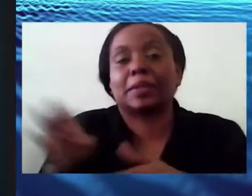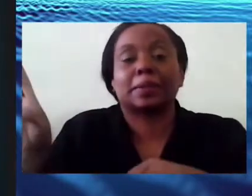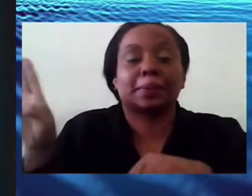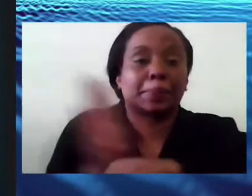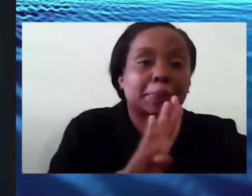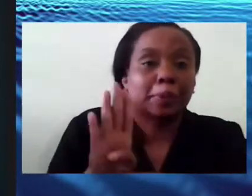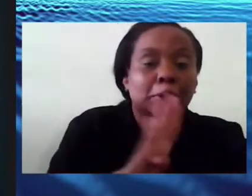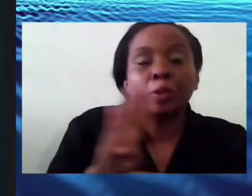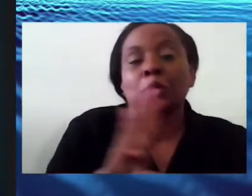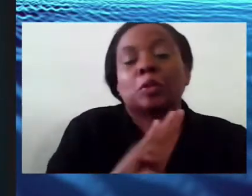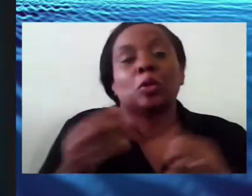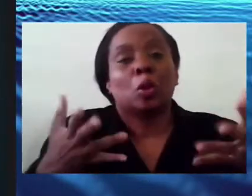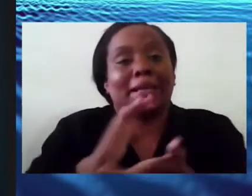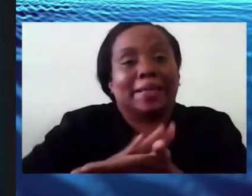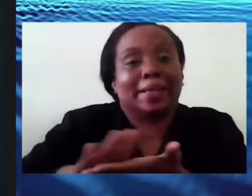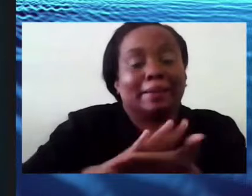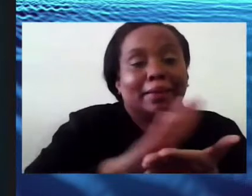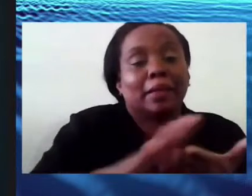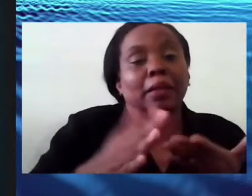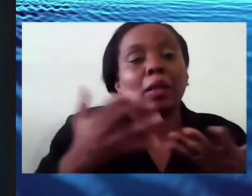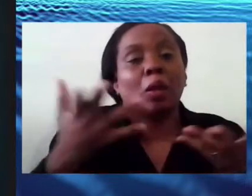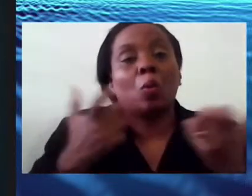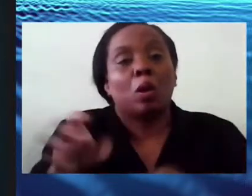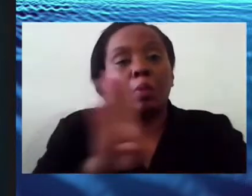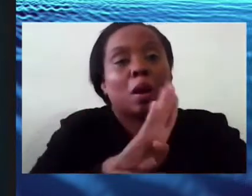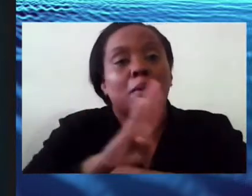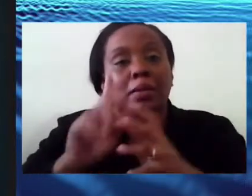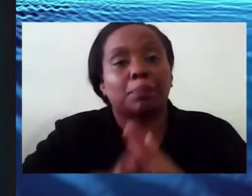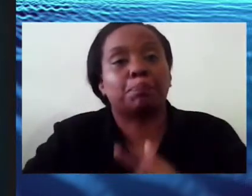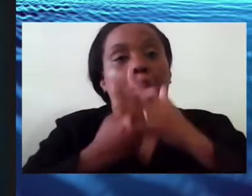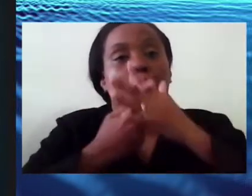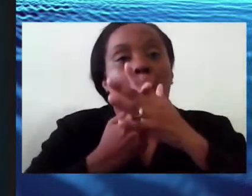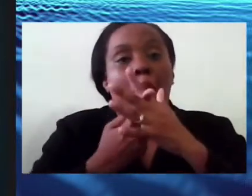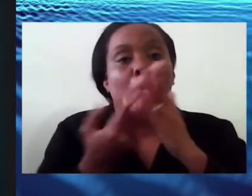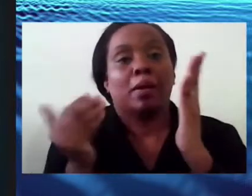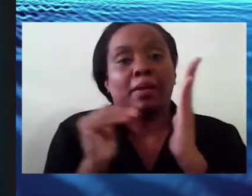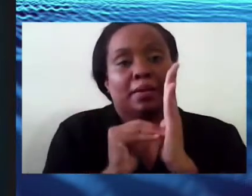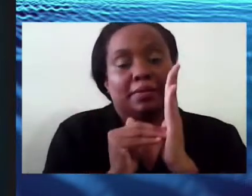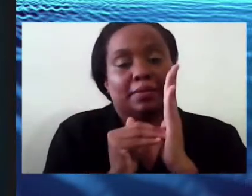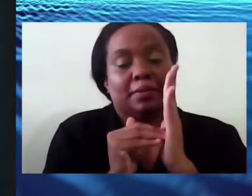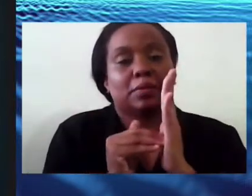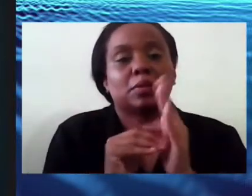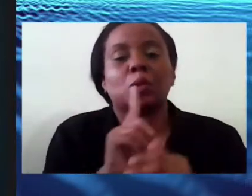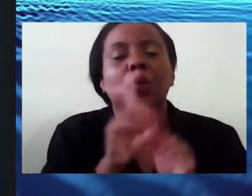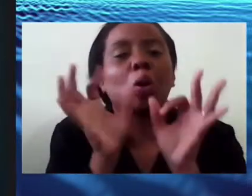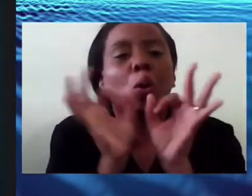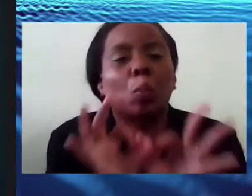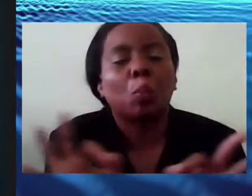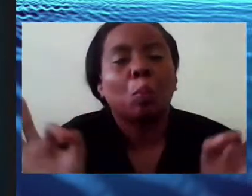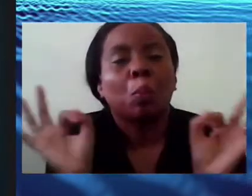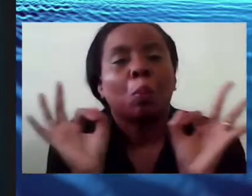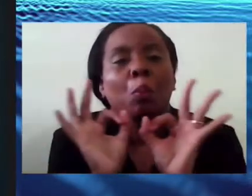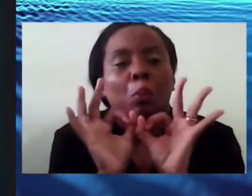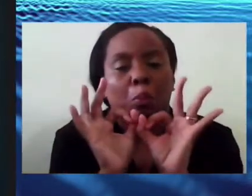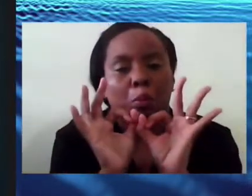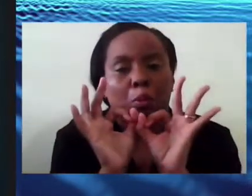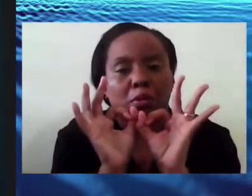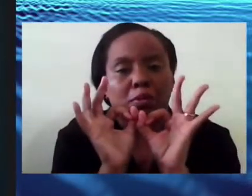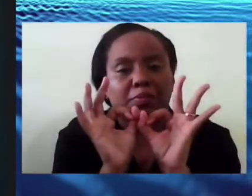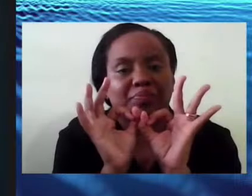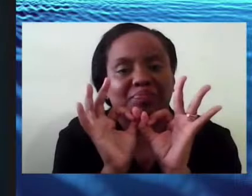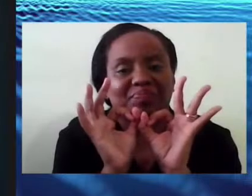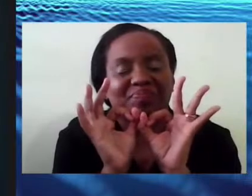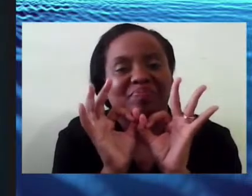get the country back up and going. One of the most critical installations that we are trying to get back on track is